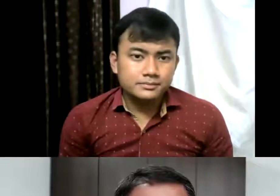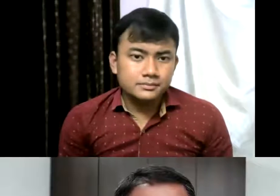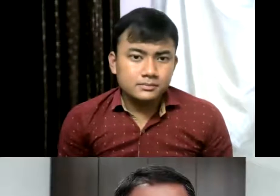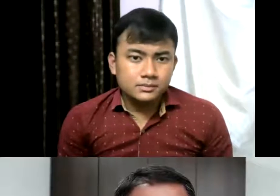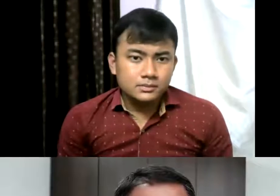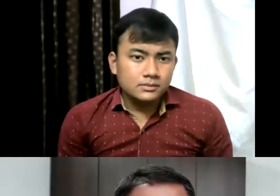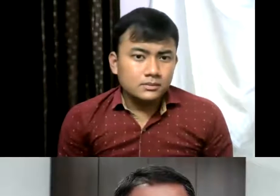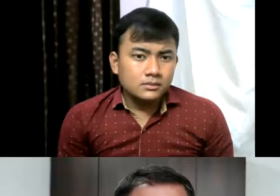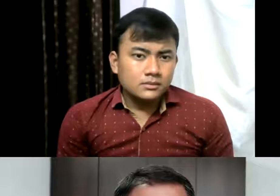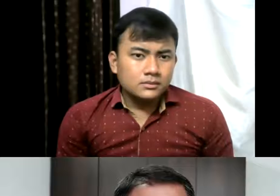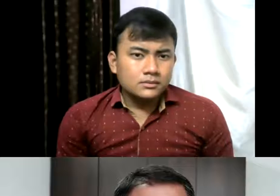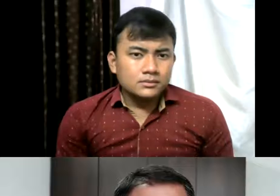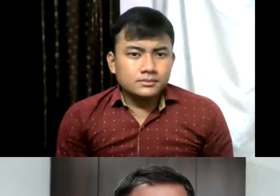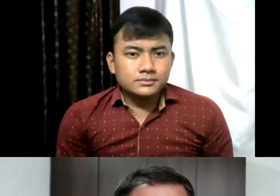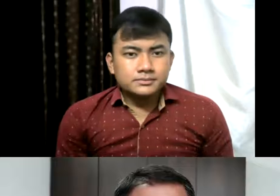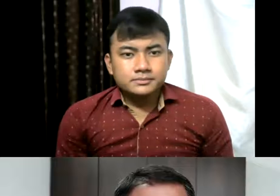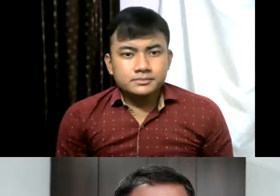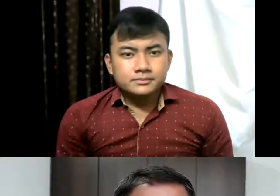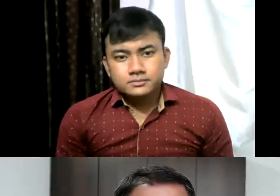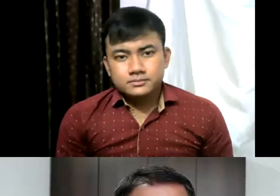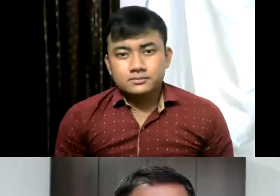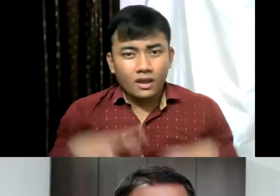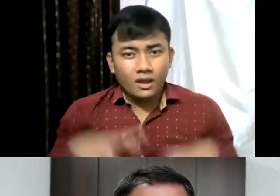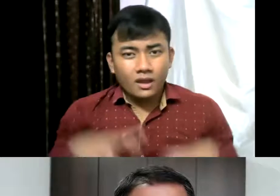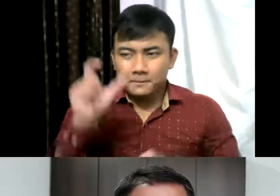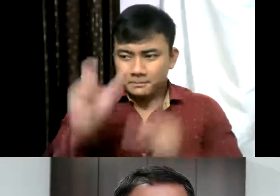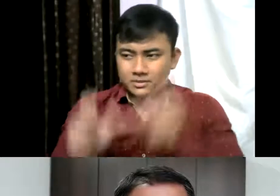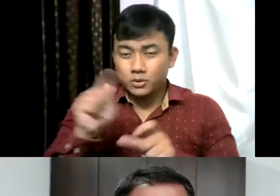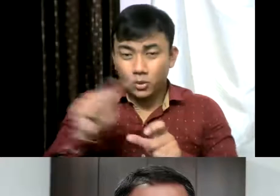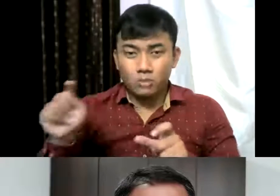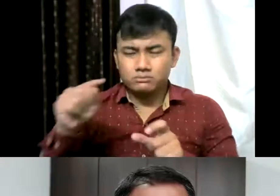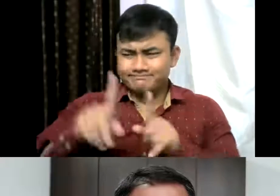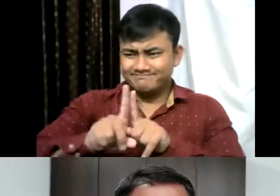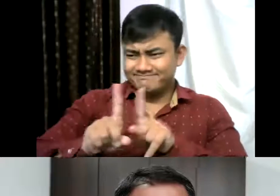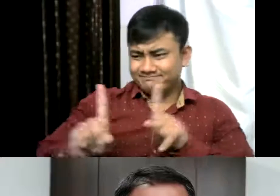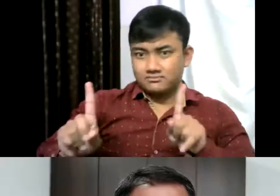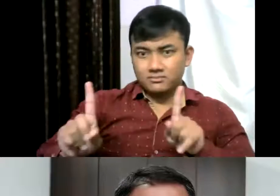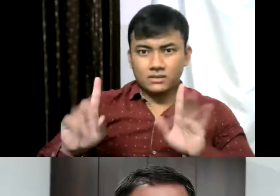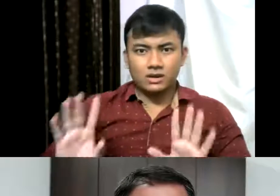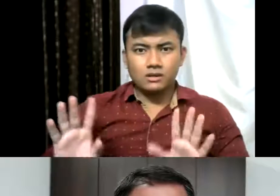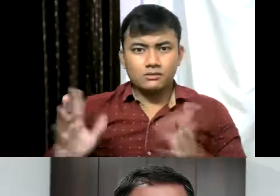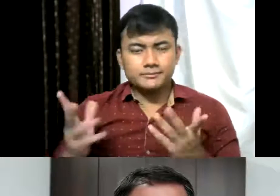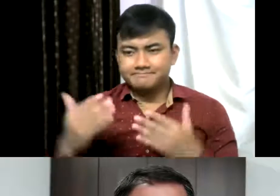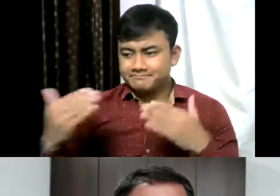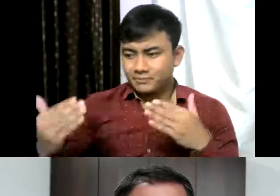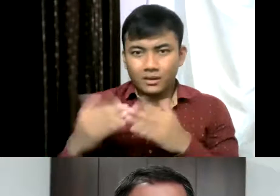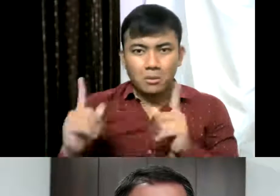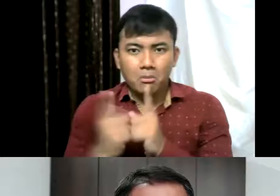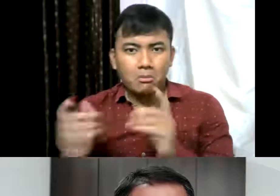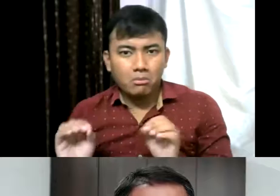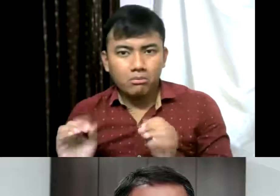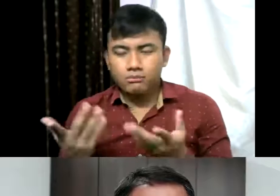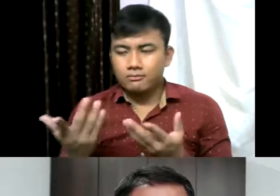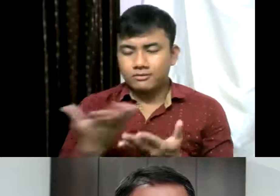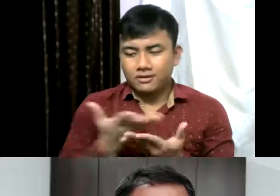that how the lack of physical space, or not having the kind of physical spaces, for